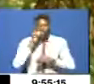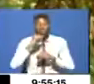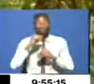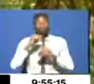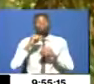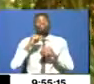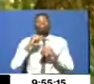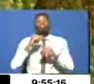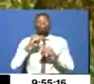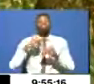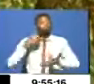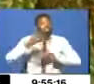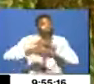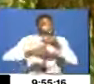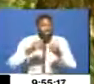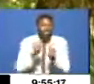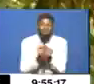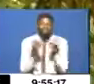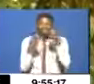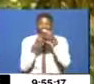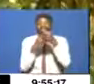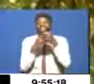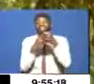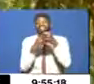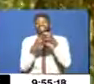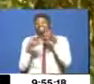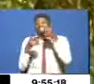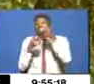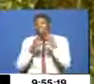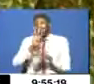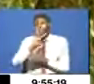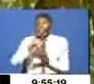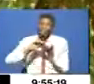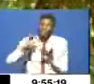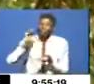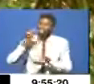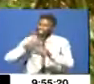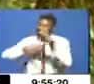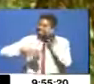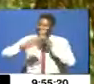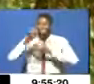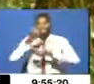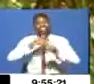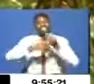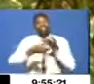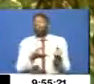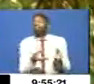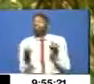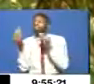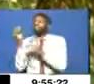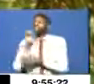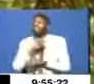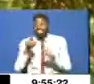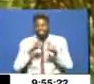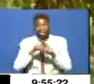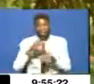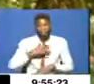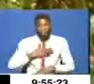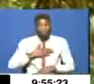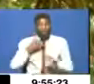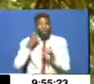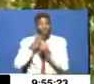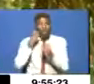by 1974, most of them had sold out. And also my practice had come down because